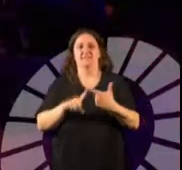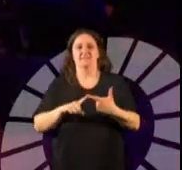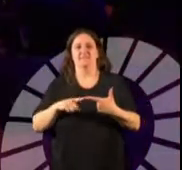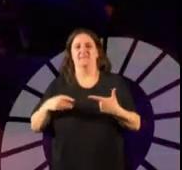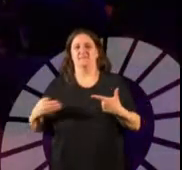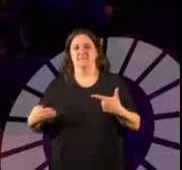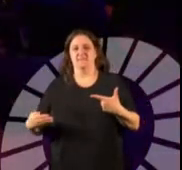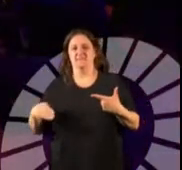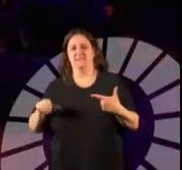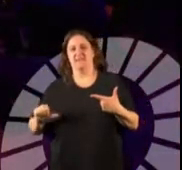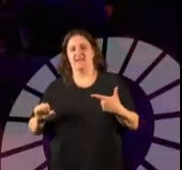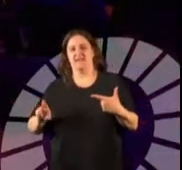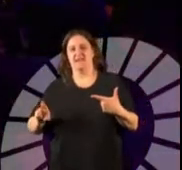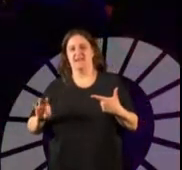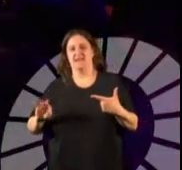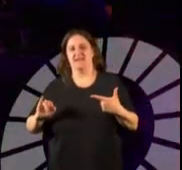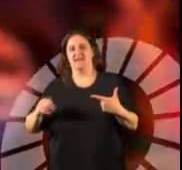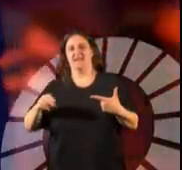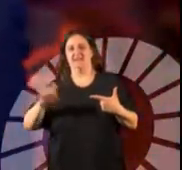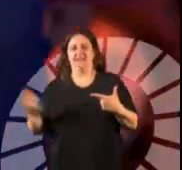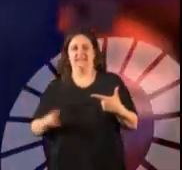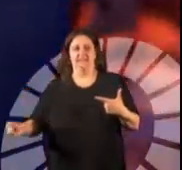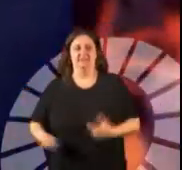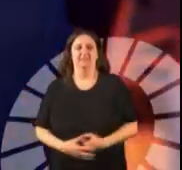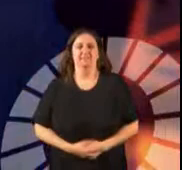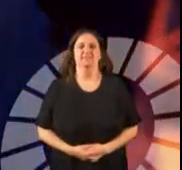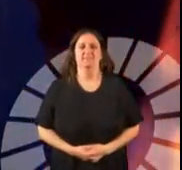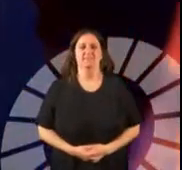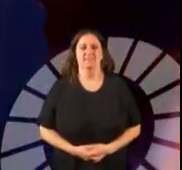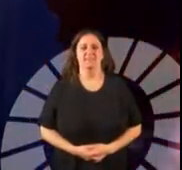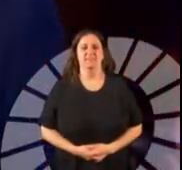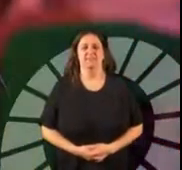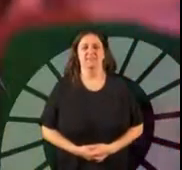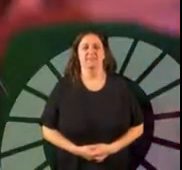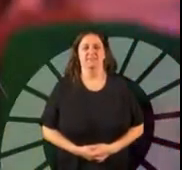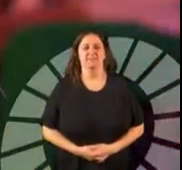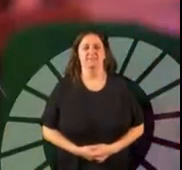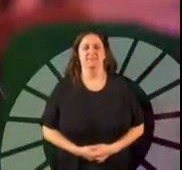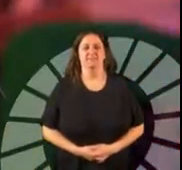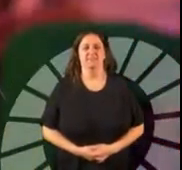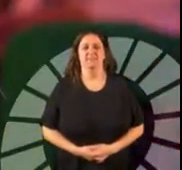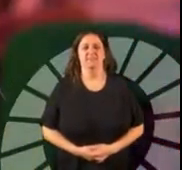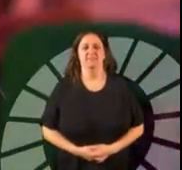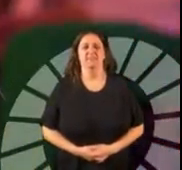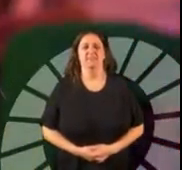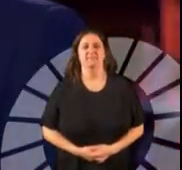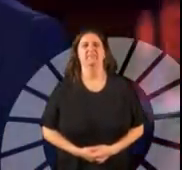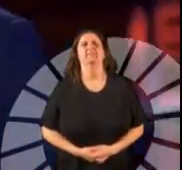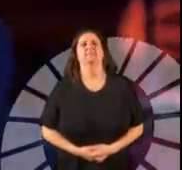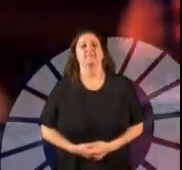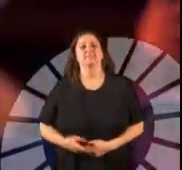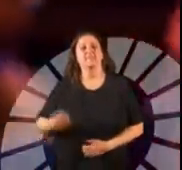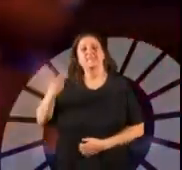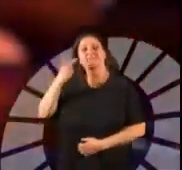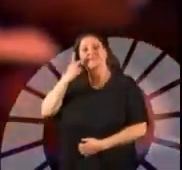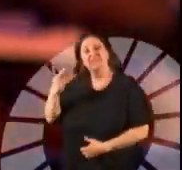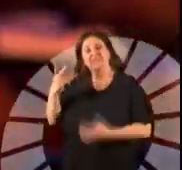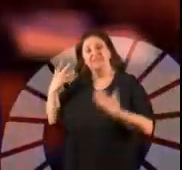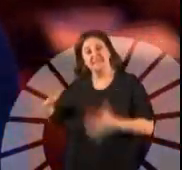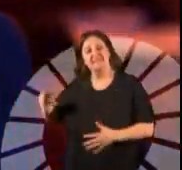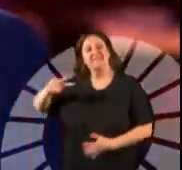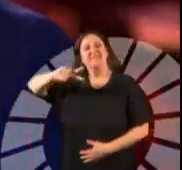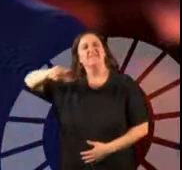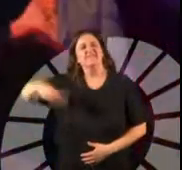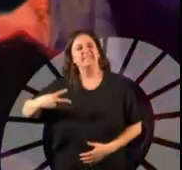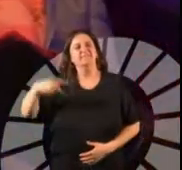La vice-présidente Harris a rappelé. So, Vice President Harris reminded us of the role